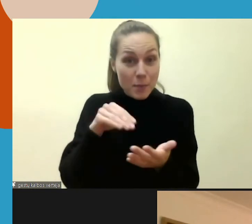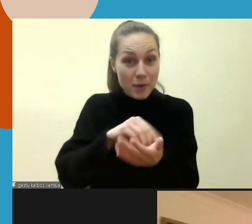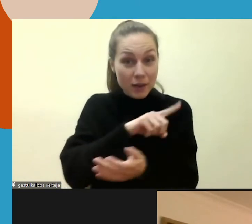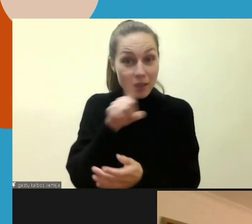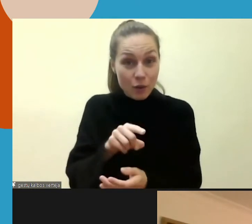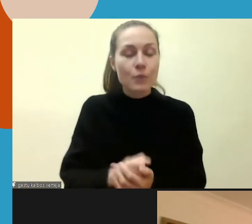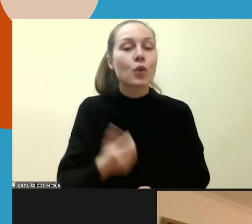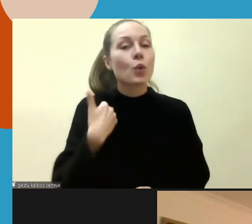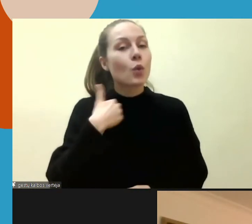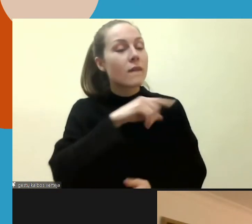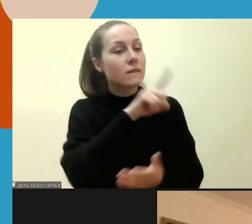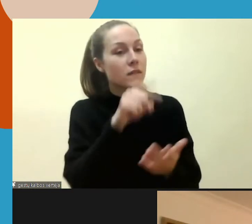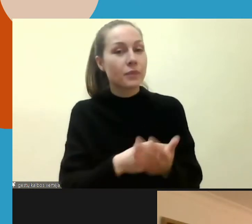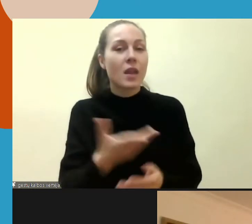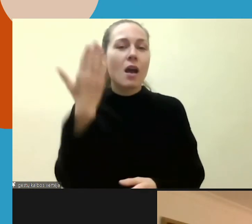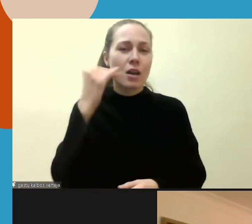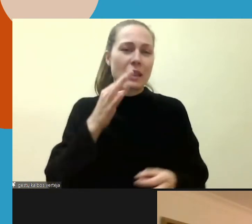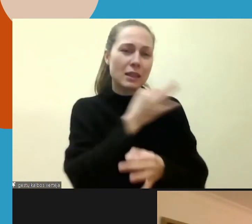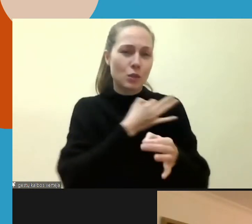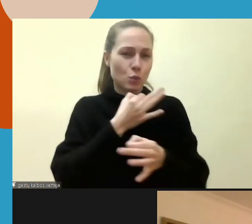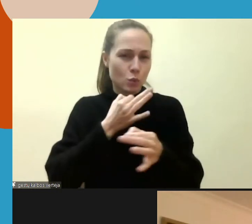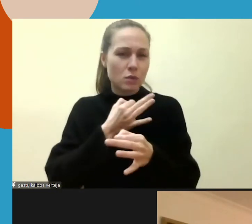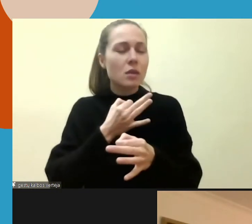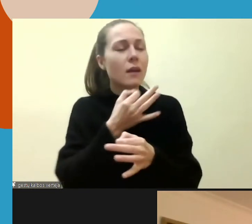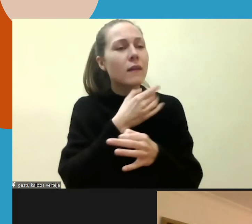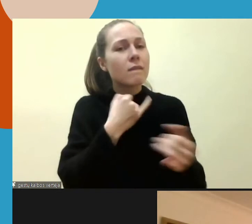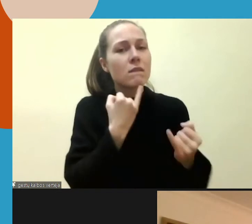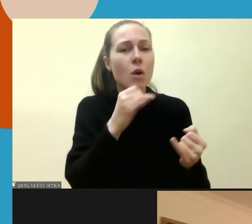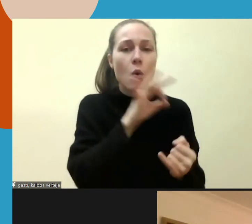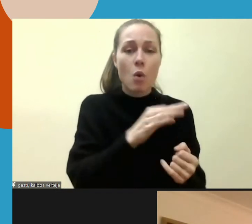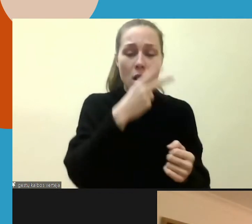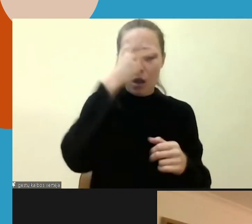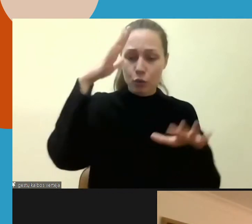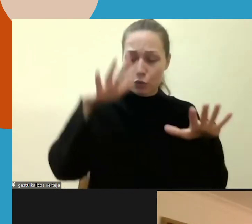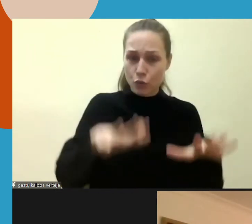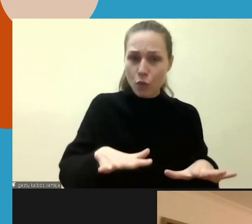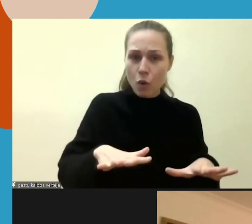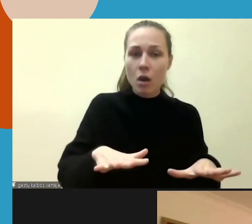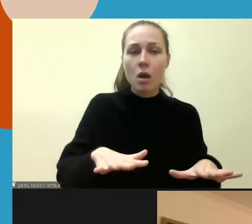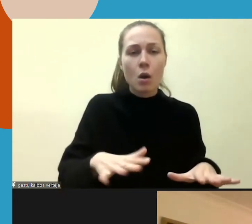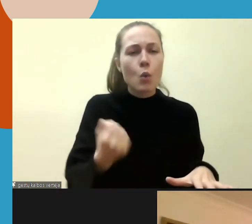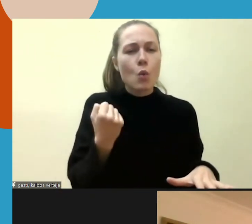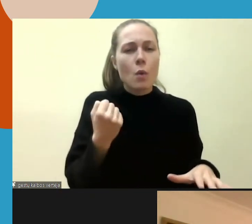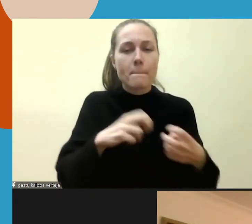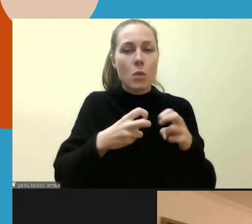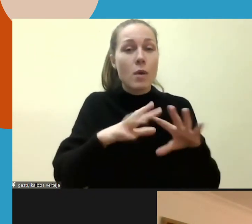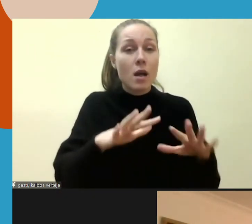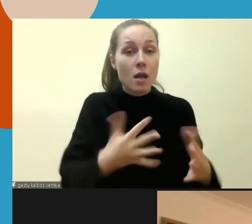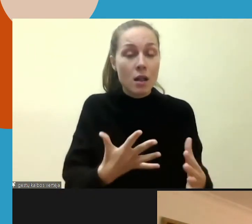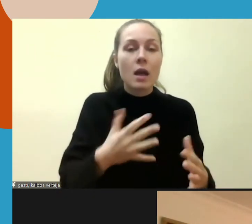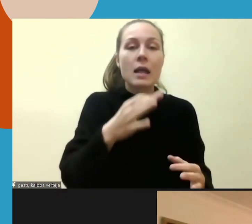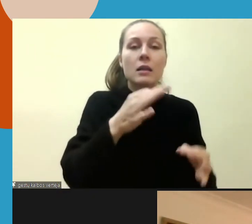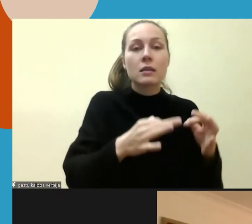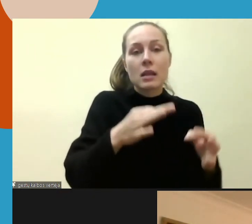I would like to ask you the following thing. In the previous sessions, we talked a lot about the